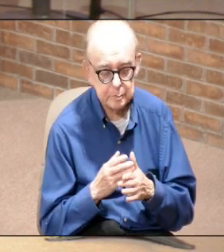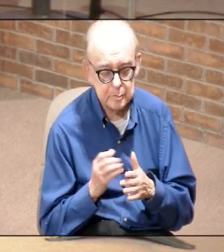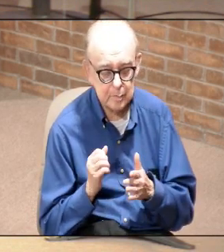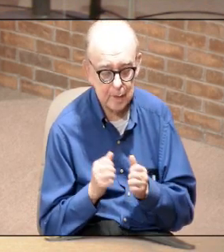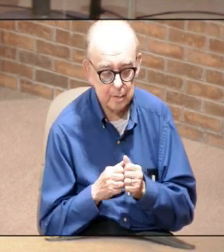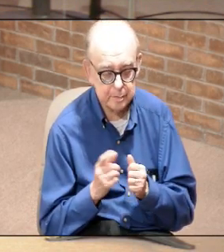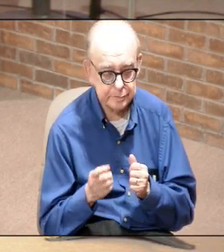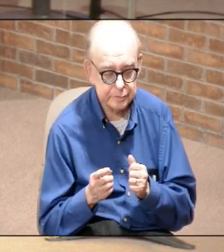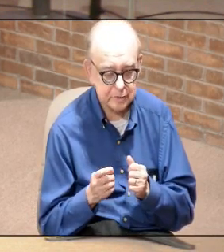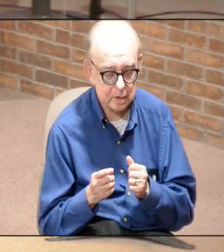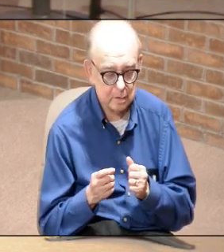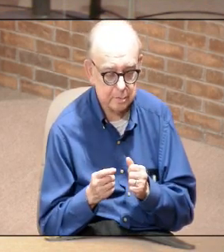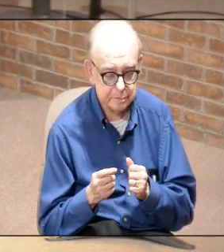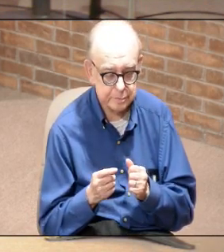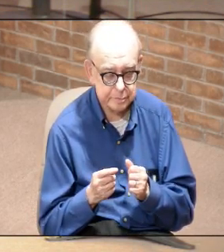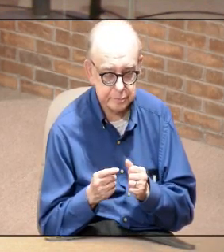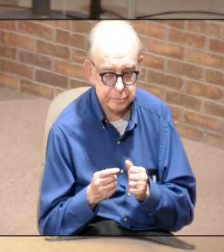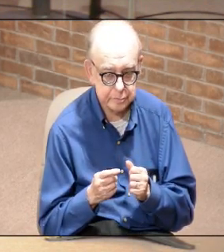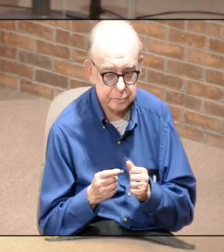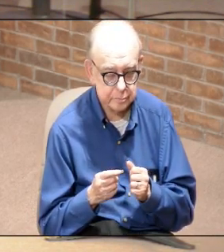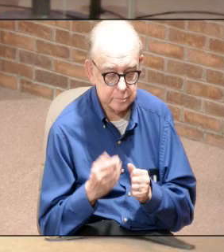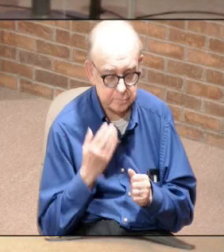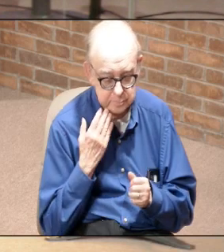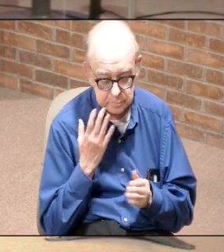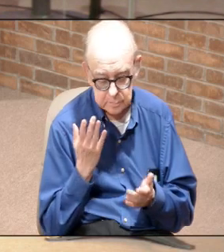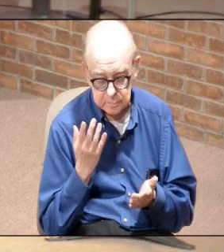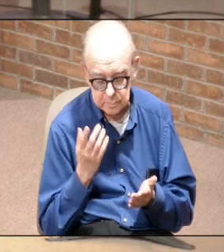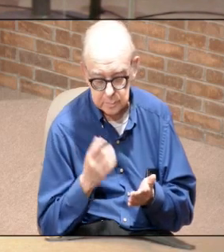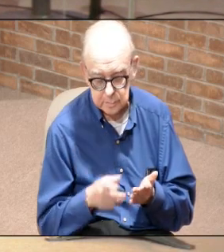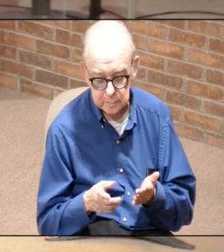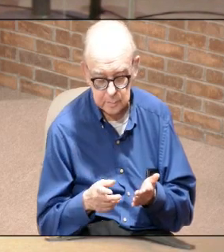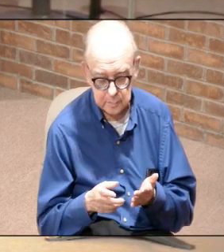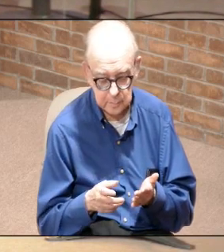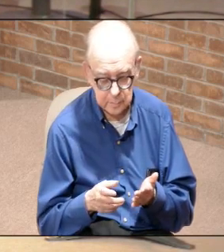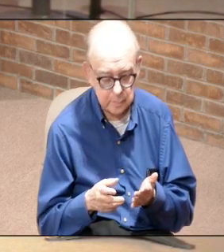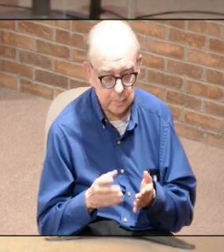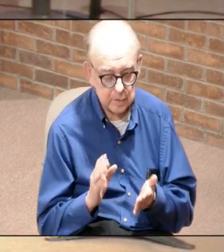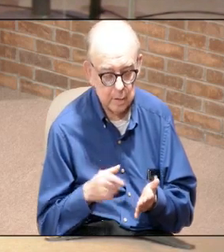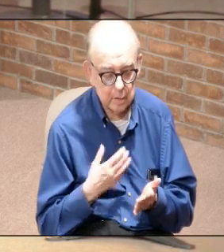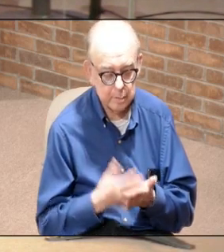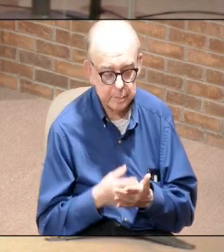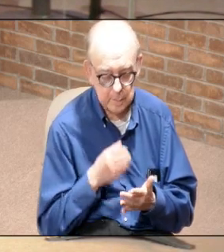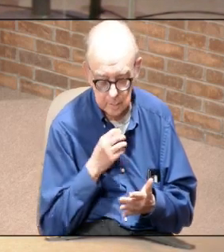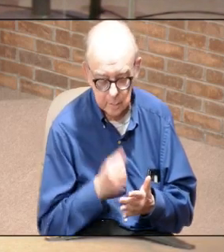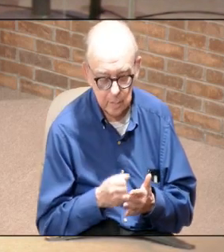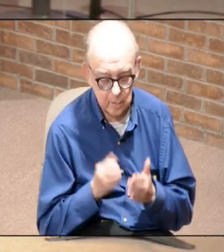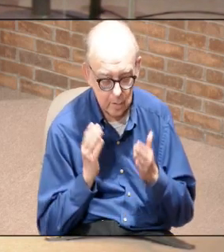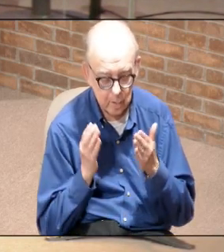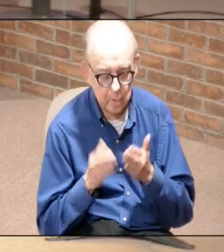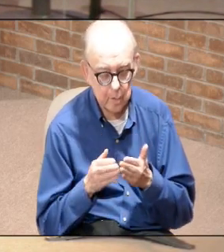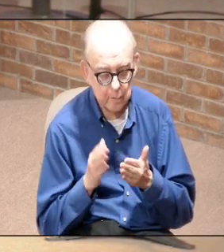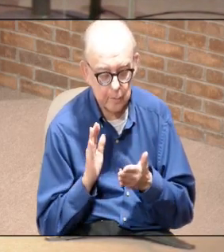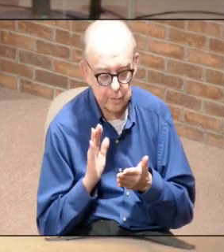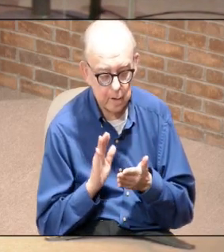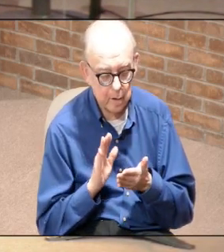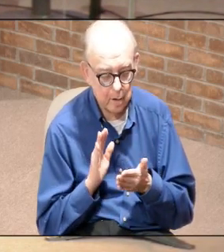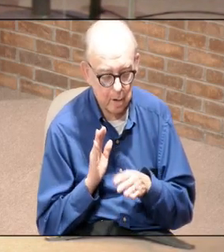with you, I don't know what it is. When you hit a certain age, you become focused on